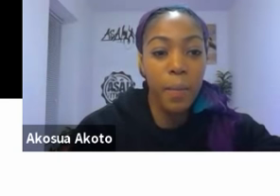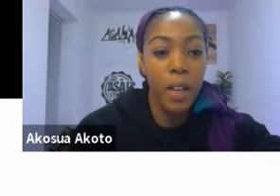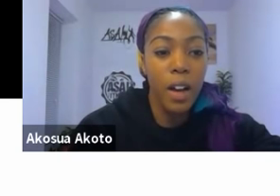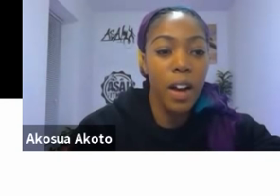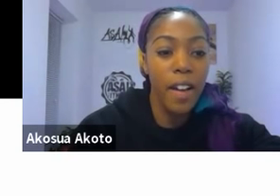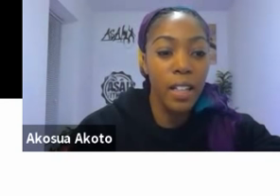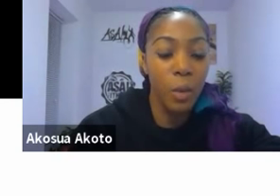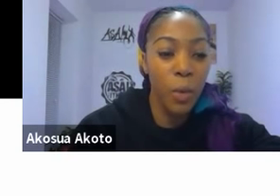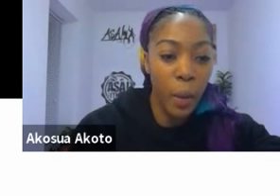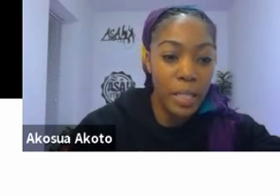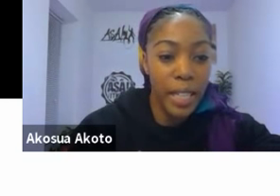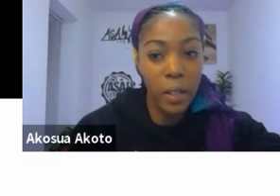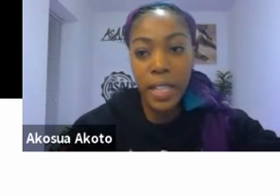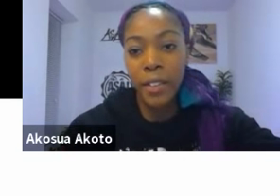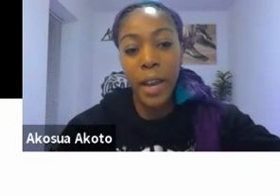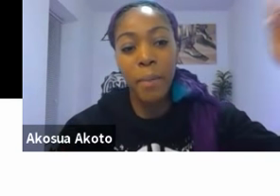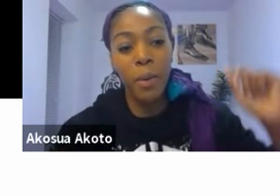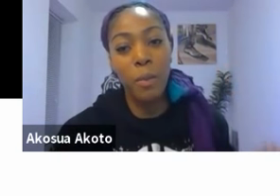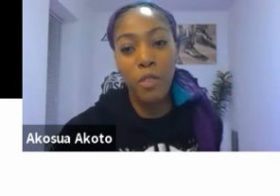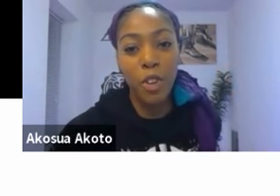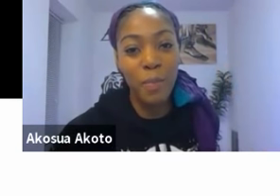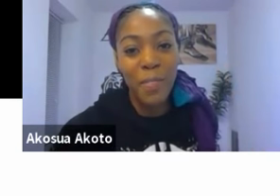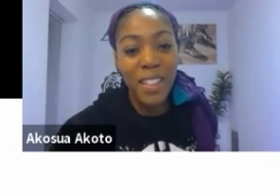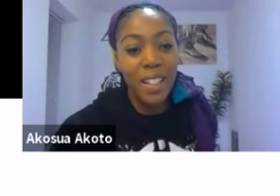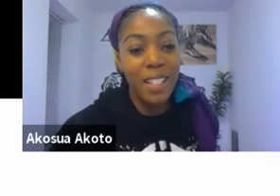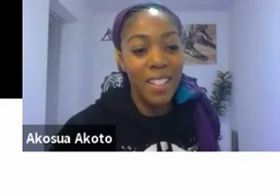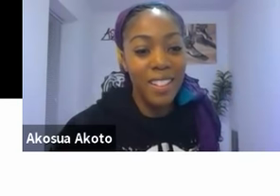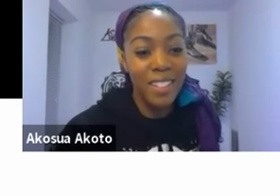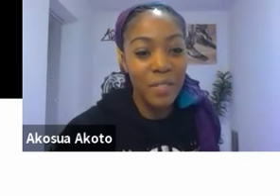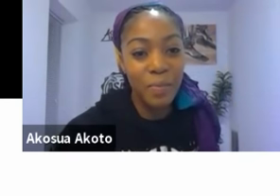Yeah? All right, we could watch that all day, right? But we're gonna move forward.